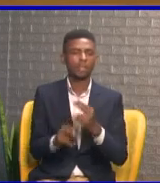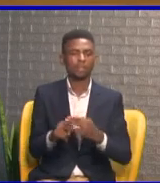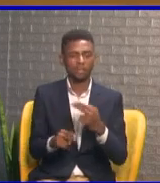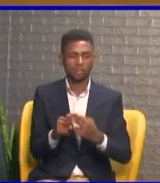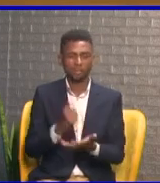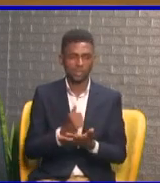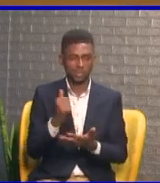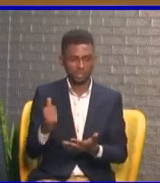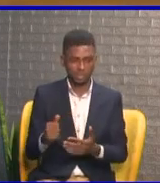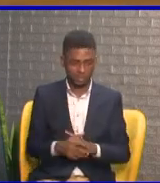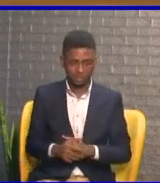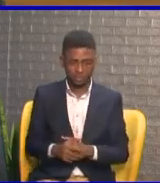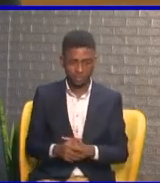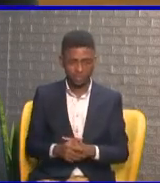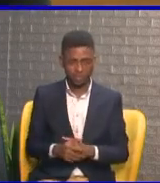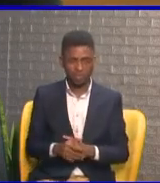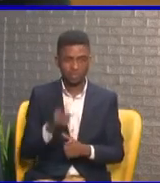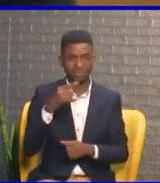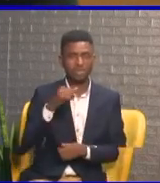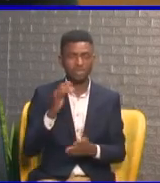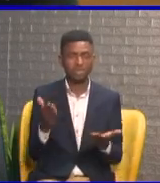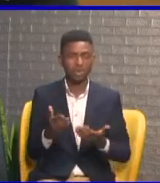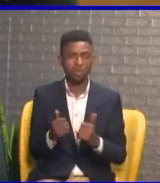Christ. Amen. Are you still here with me?